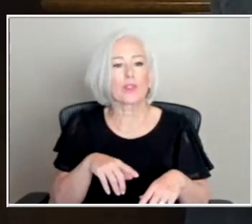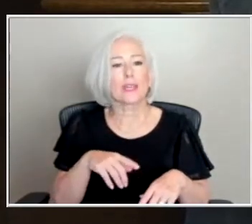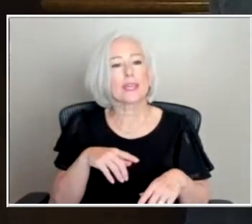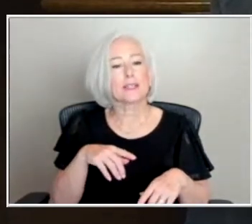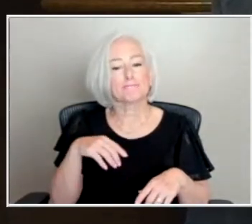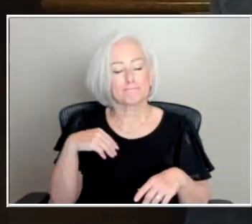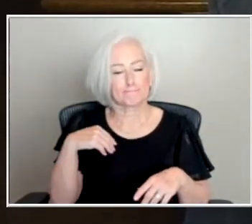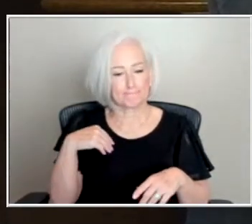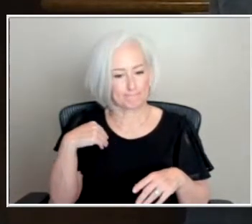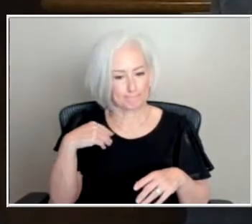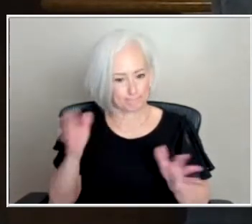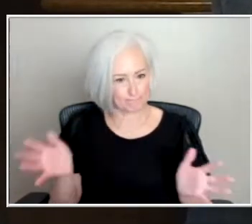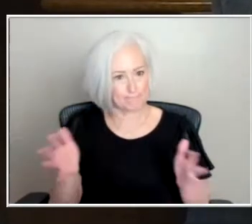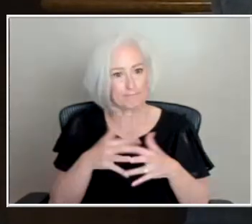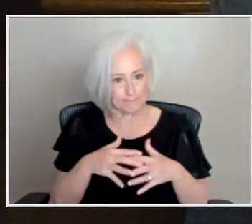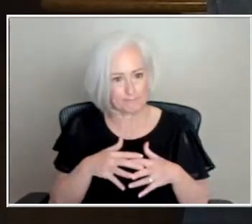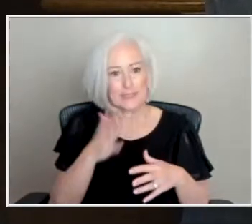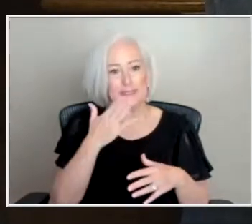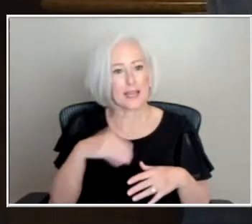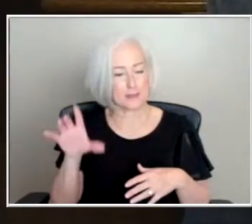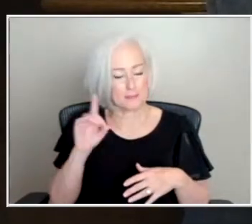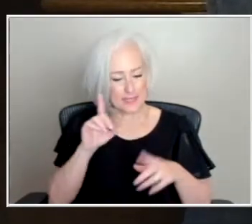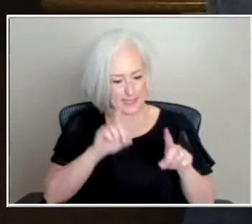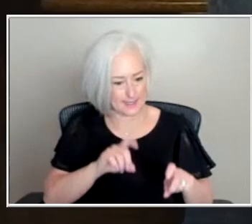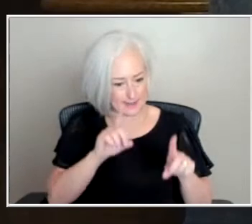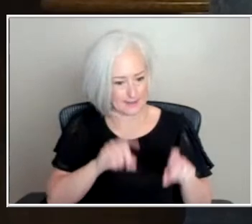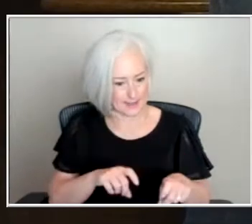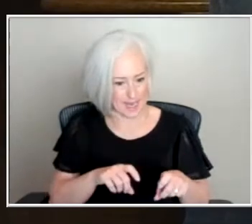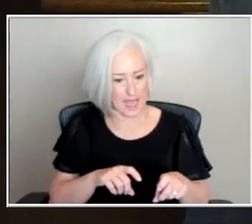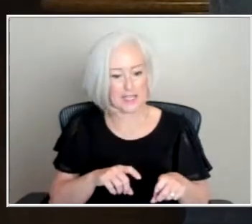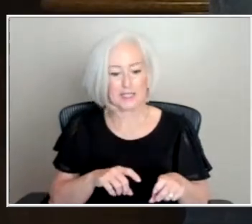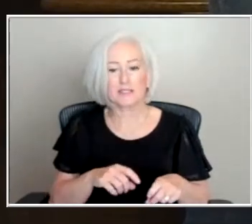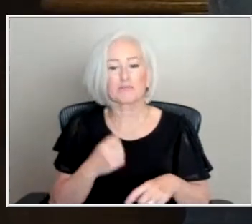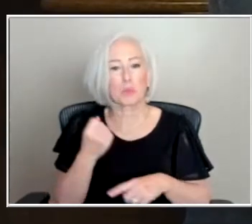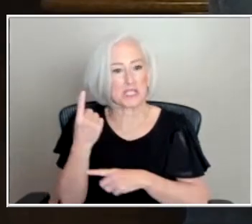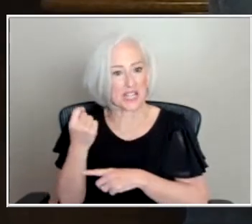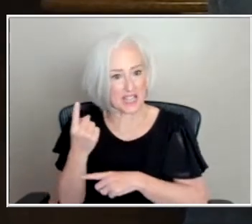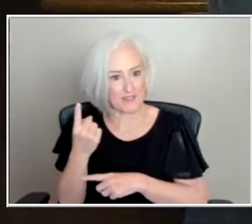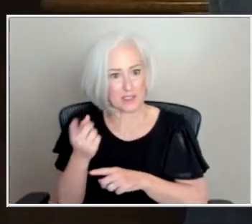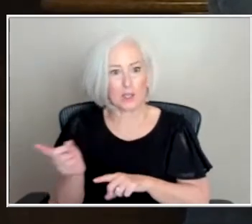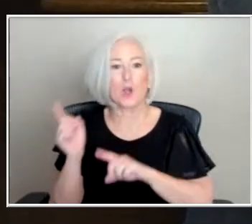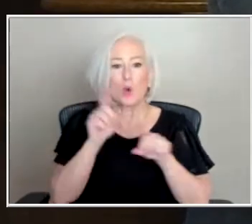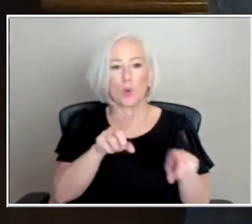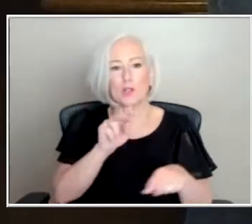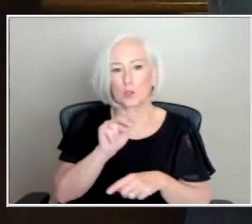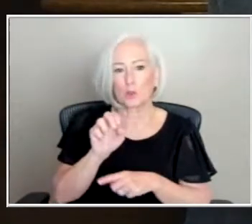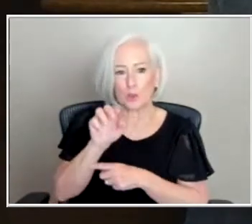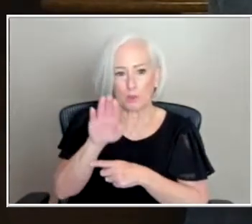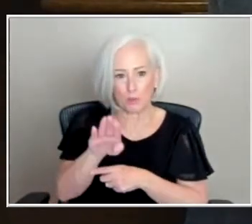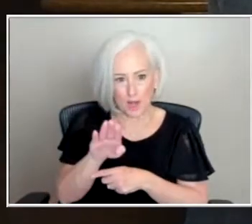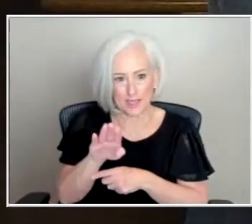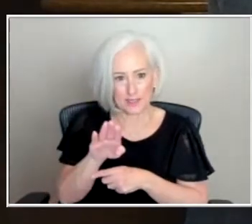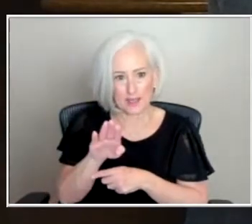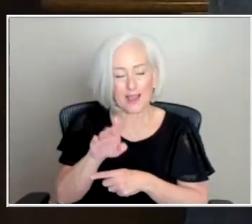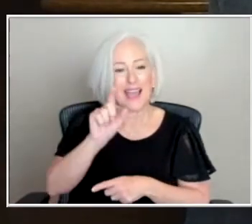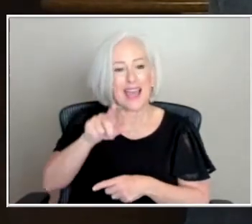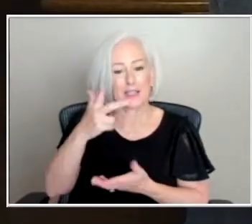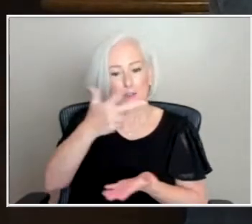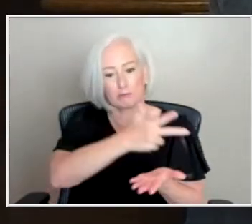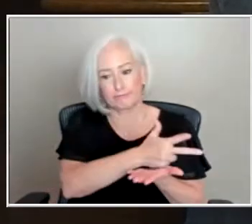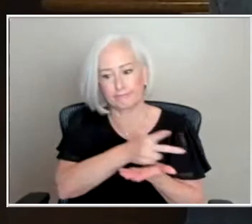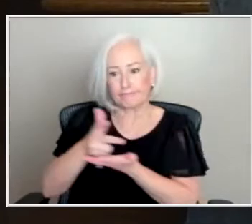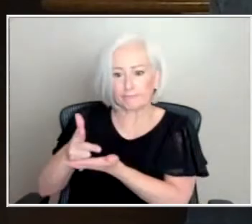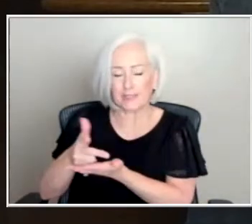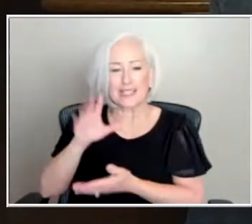was an 11. Went up to Nebraska for Thanksgiving and stopped 9 times along the way. A 5.5-hour trip